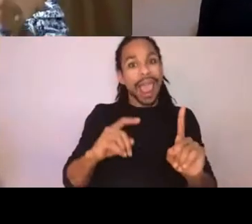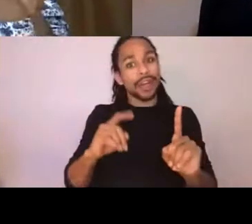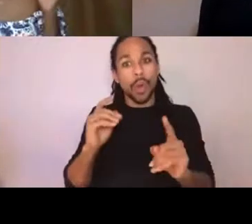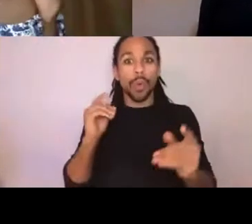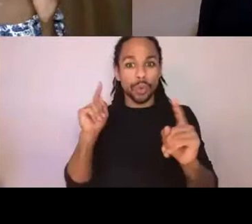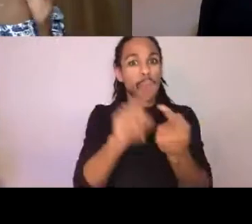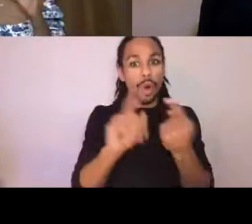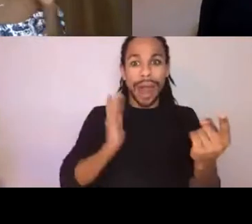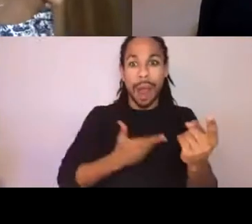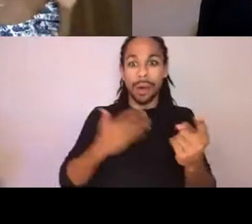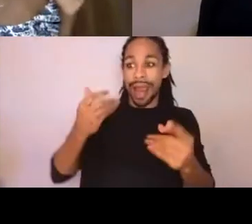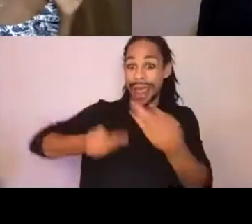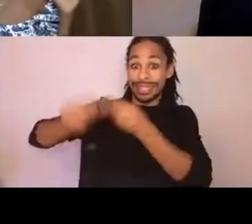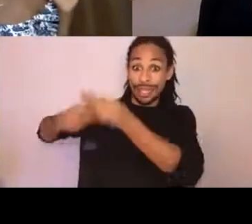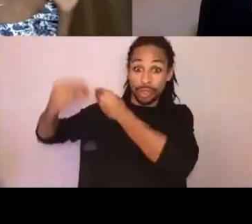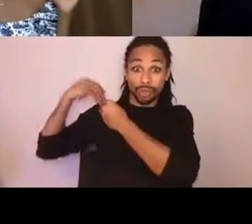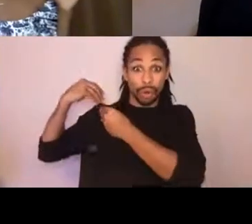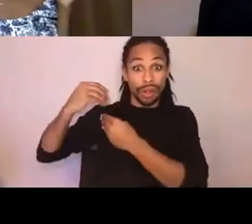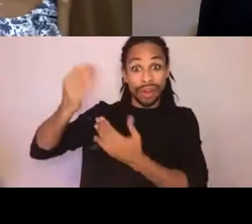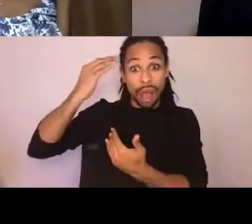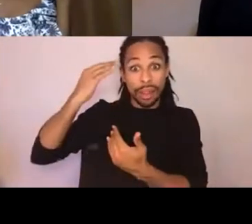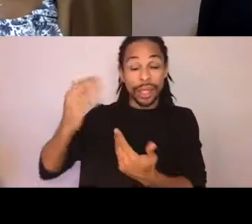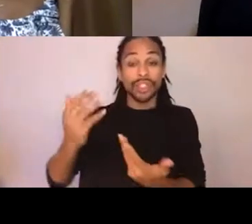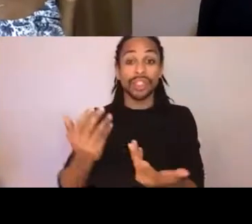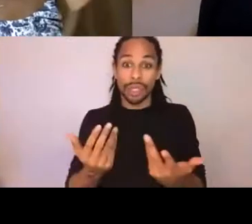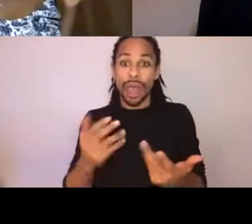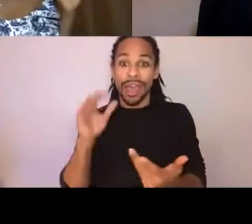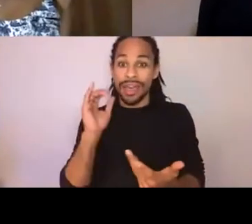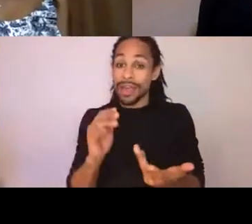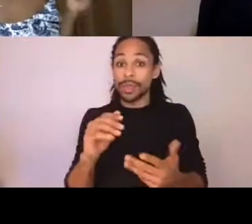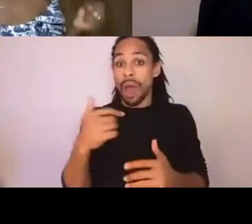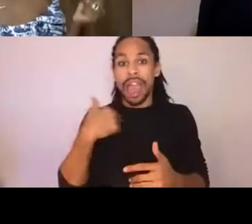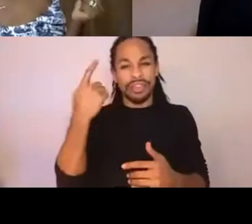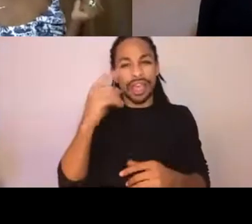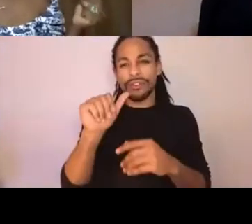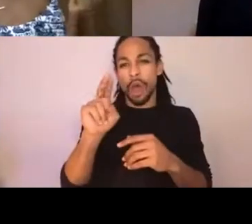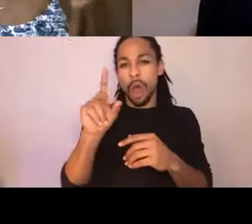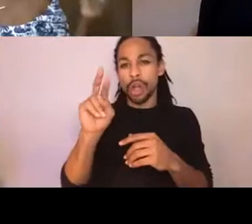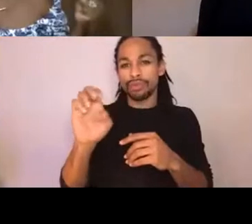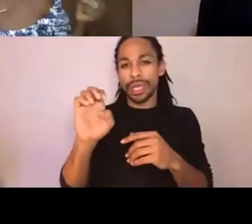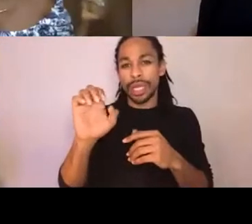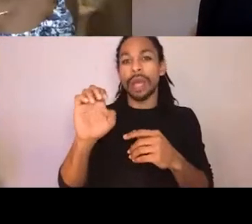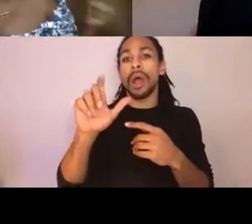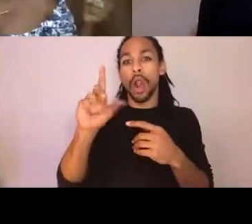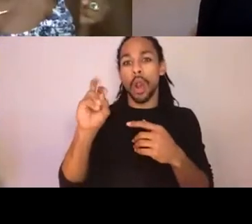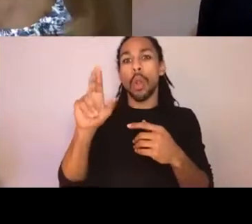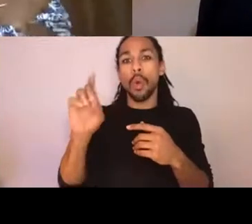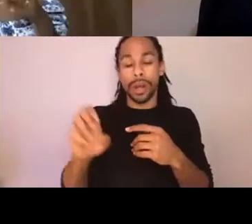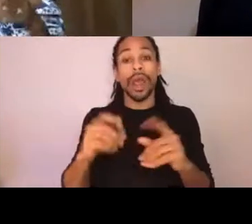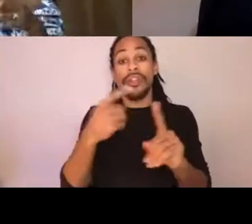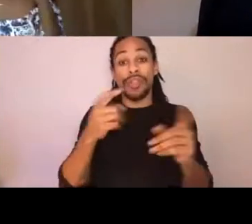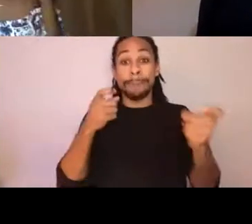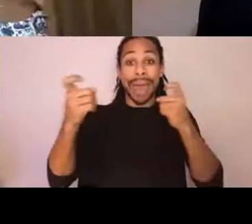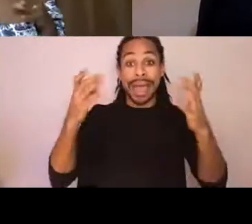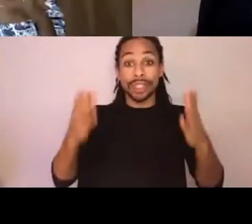so I think about Audre Lorde's quote, you know, the master's tools will never dismantle the master's house. And